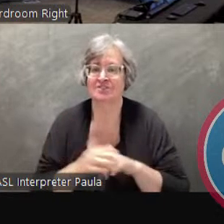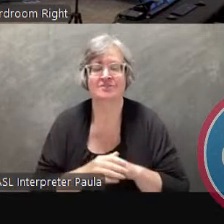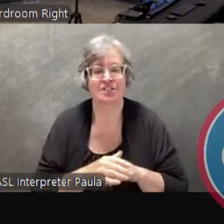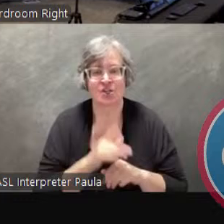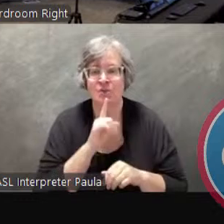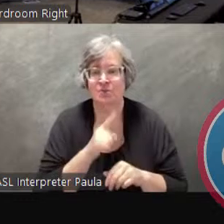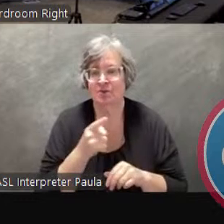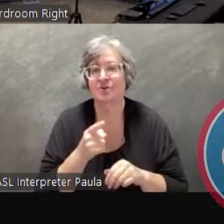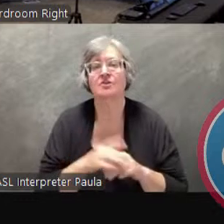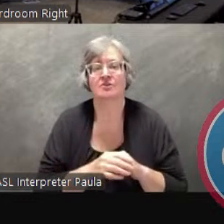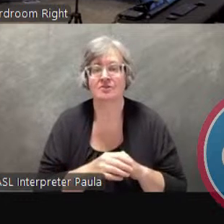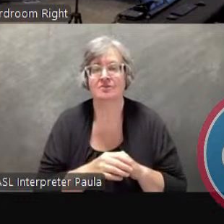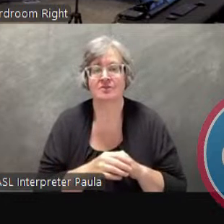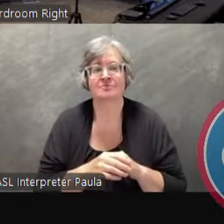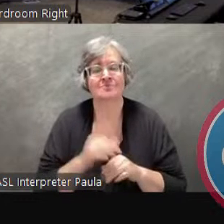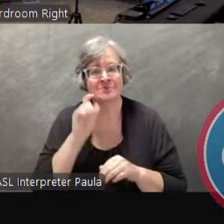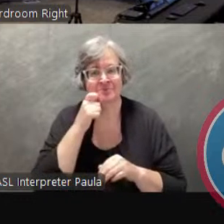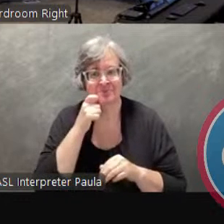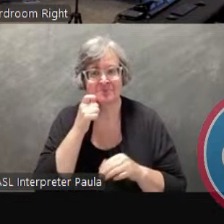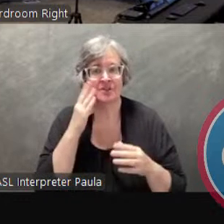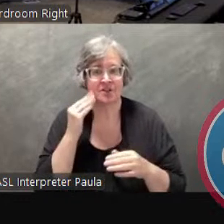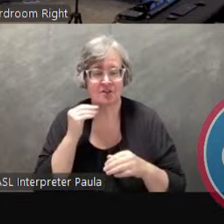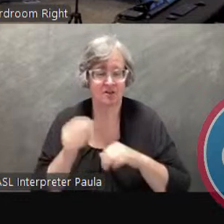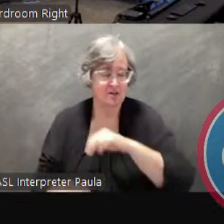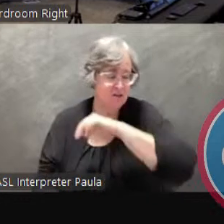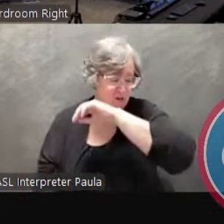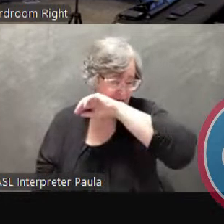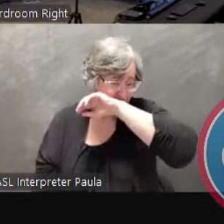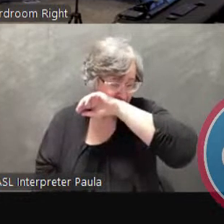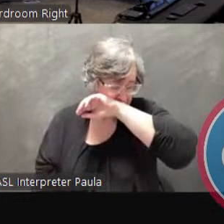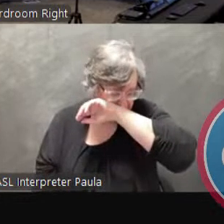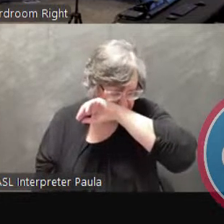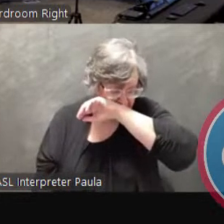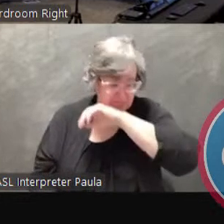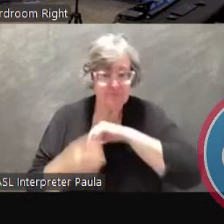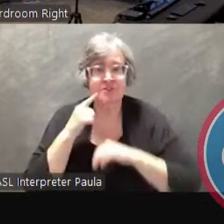really unique experience for CTA.